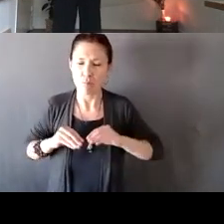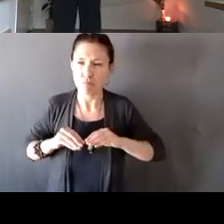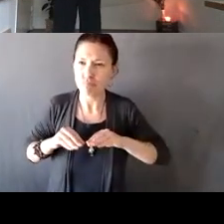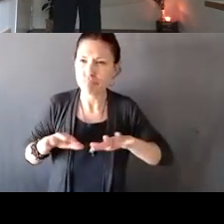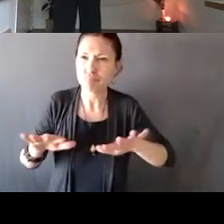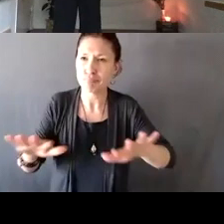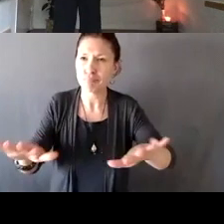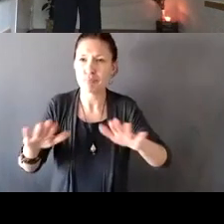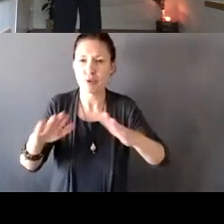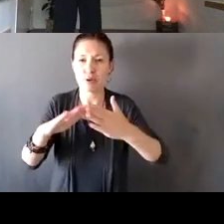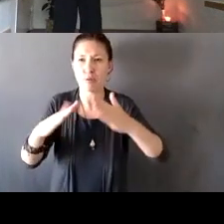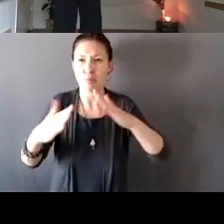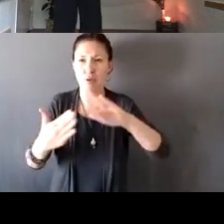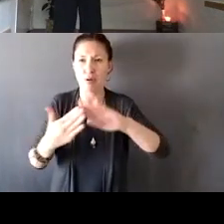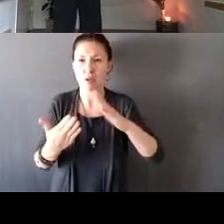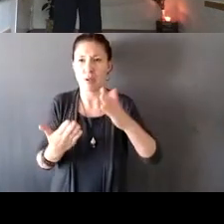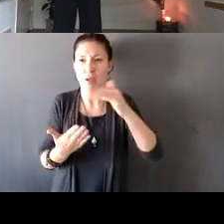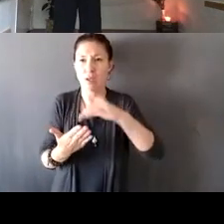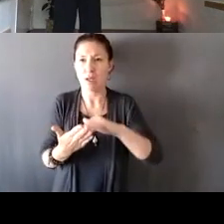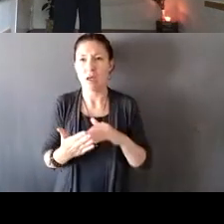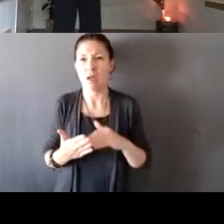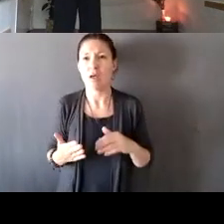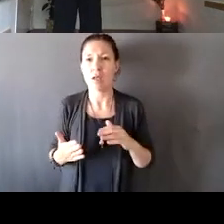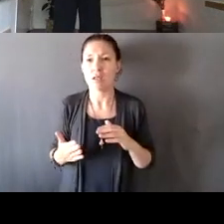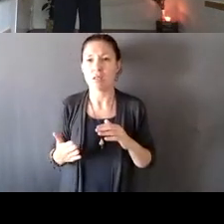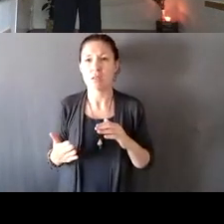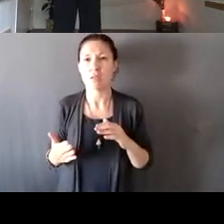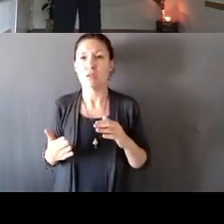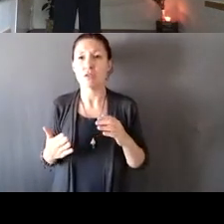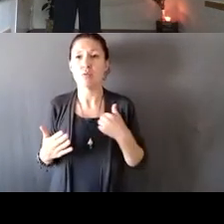drop of our essence to the three realms.